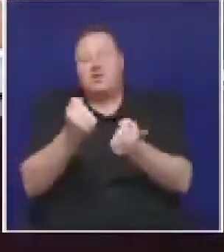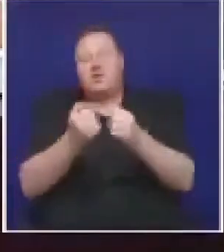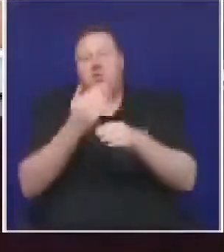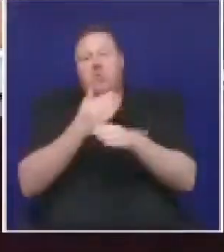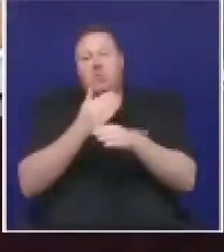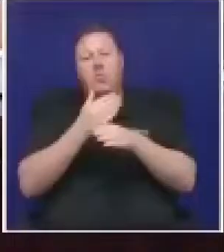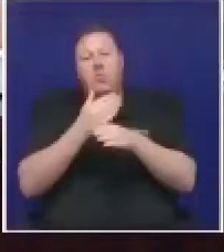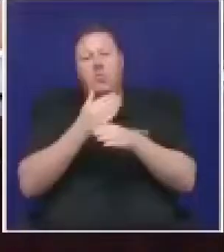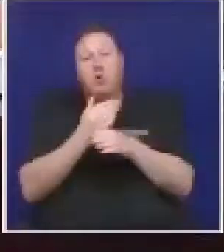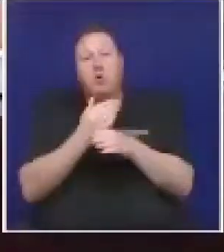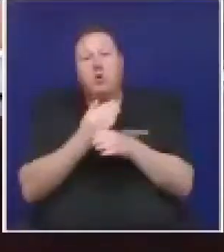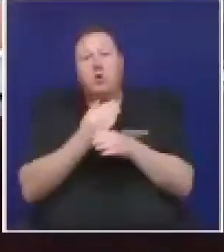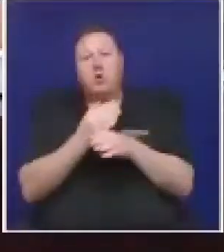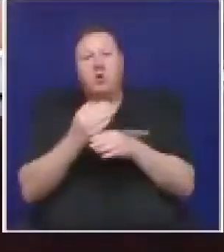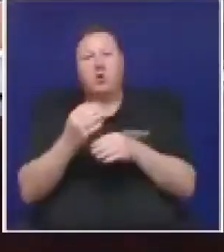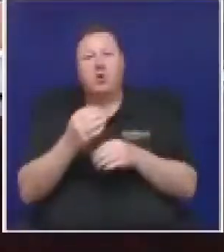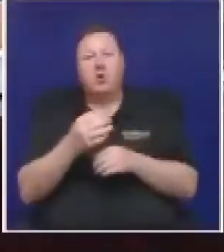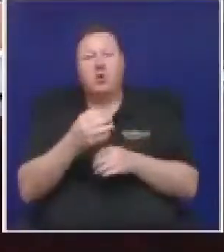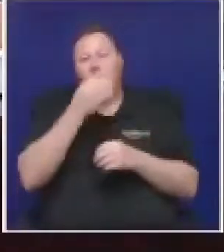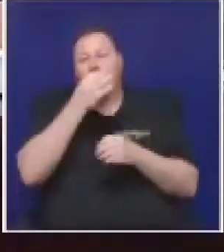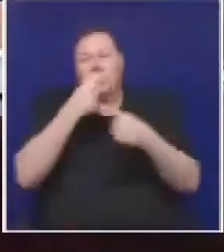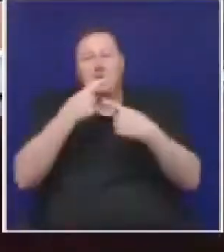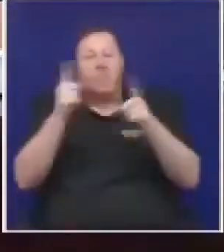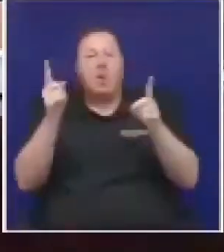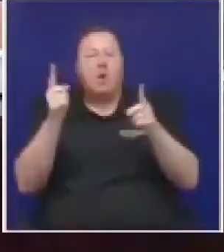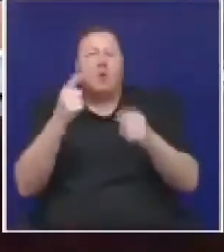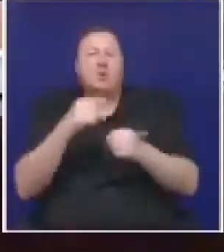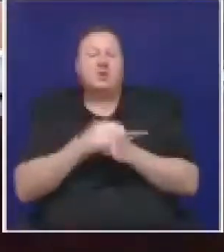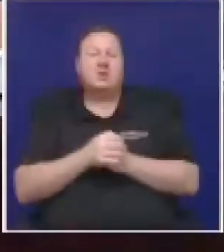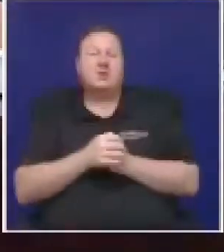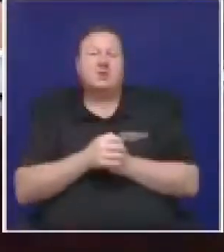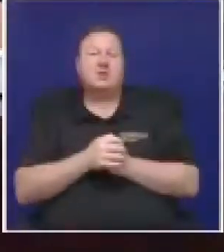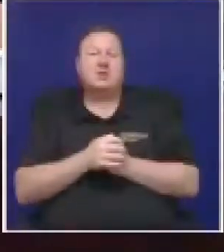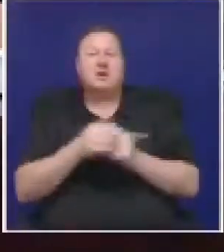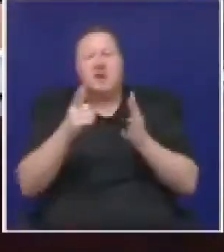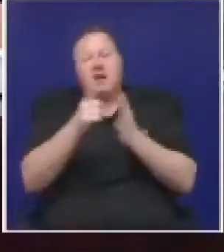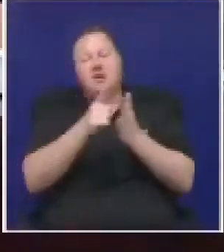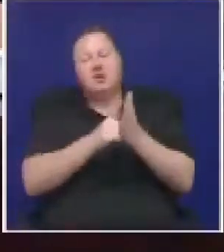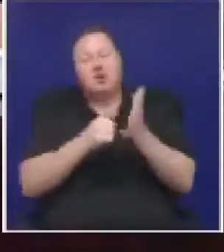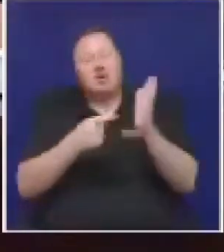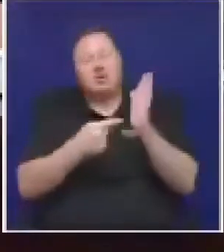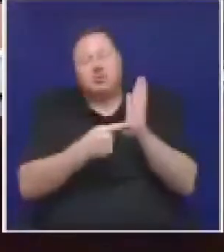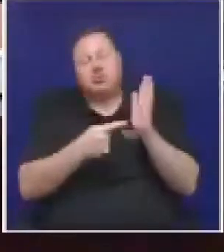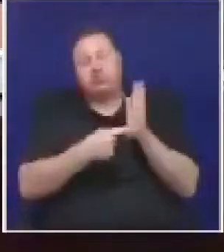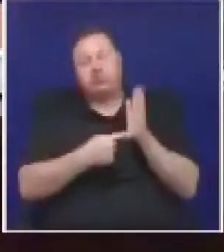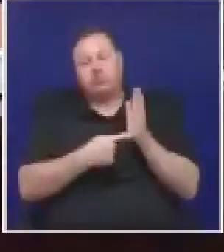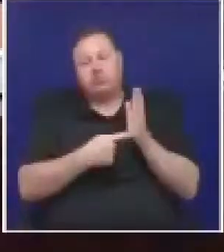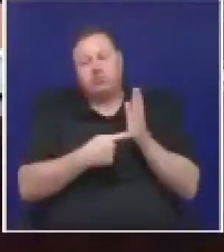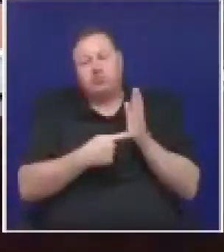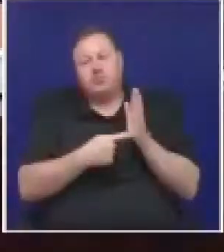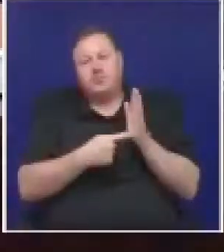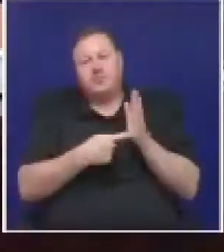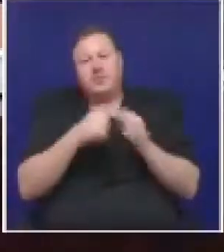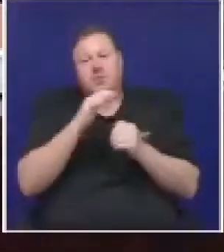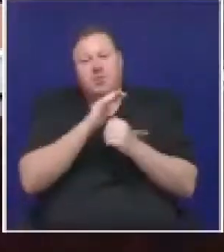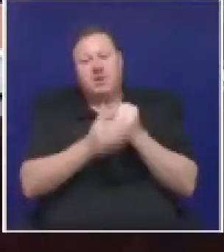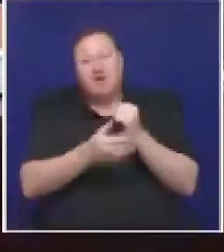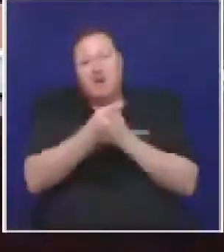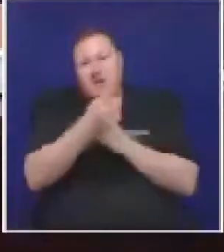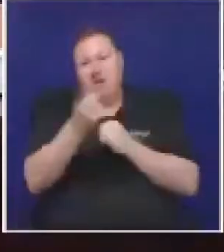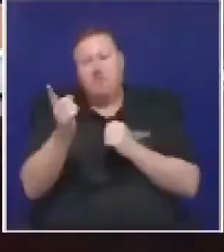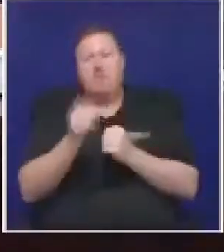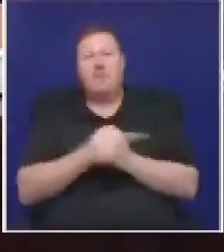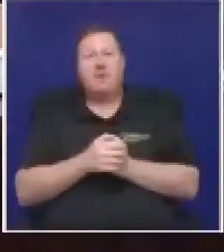whistleblowers in terms of ensuring that there's legislation that will protect them. At